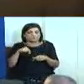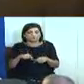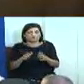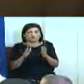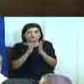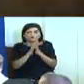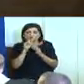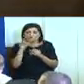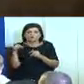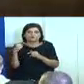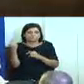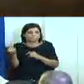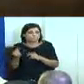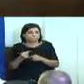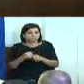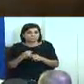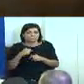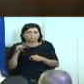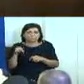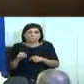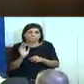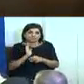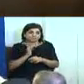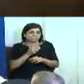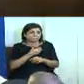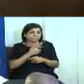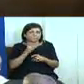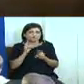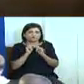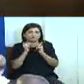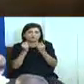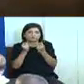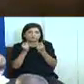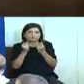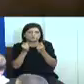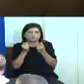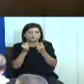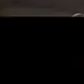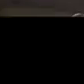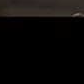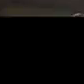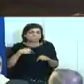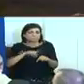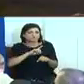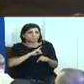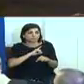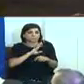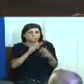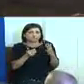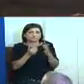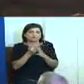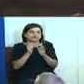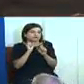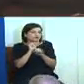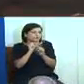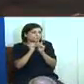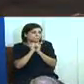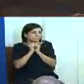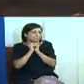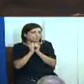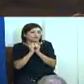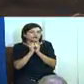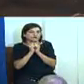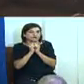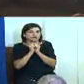me. This is our team. This is us. All working together. And